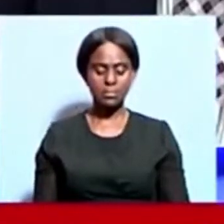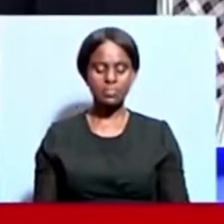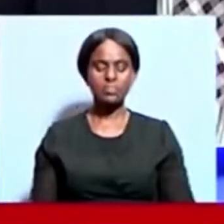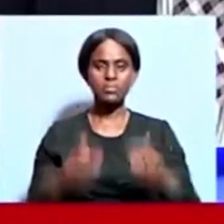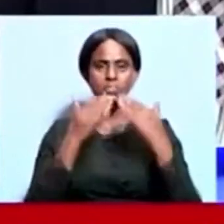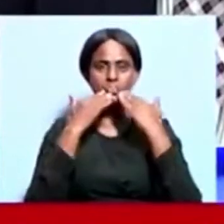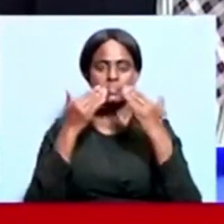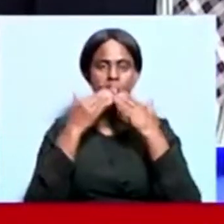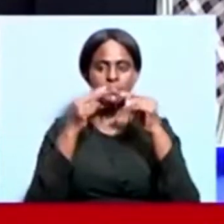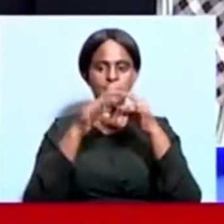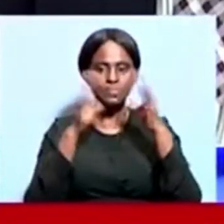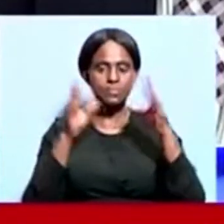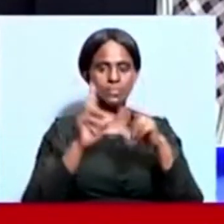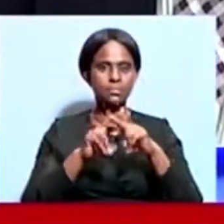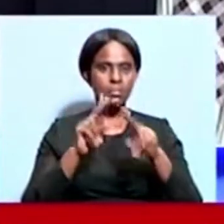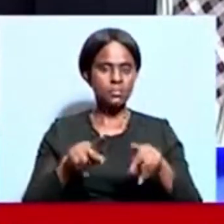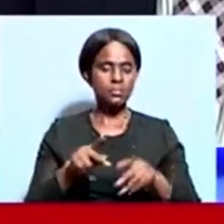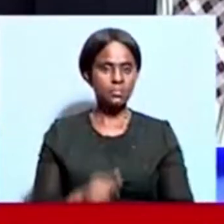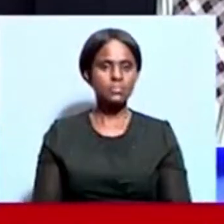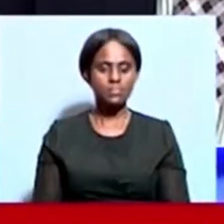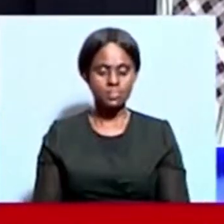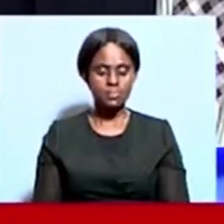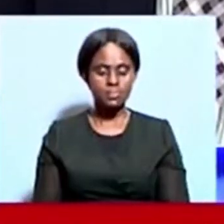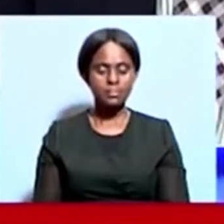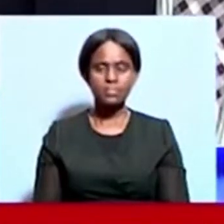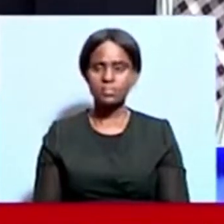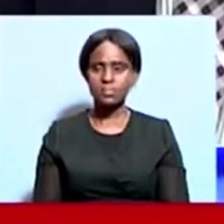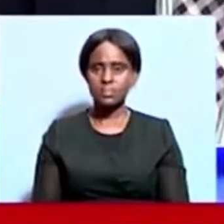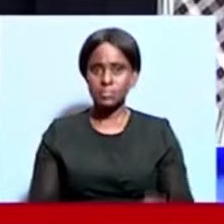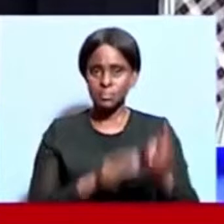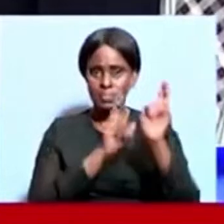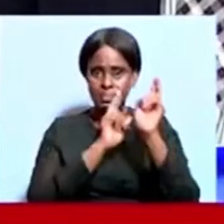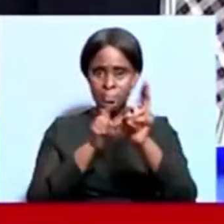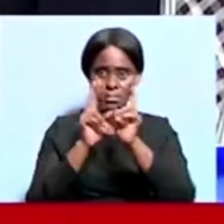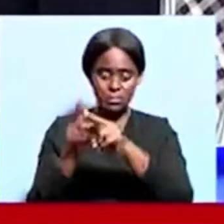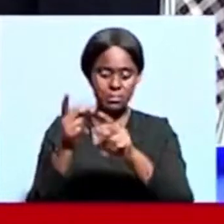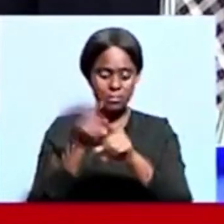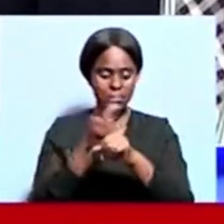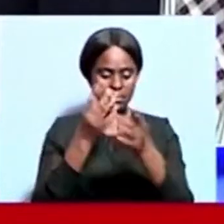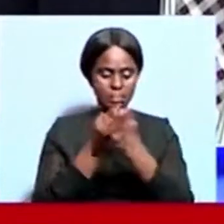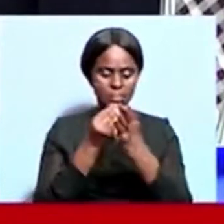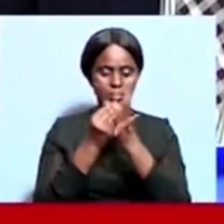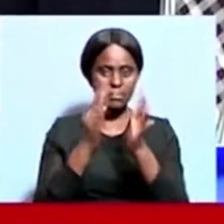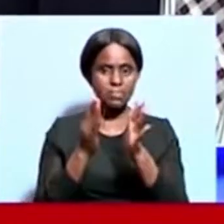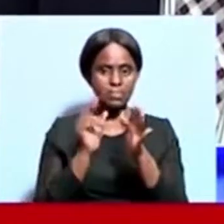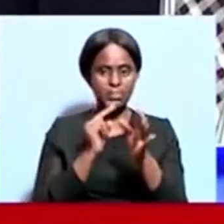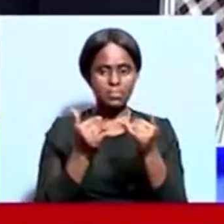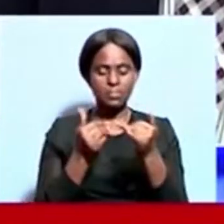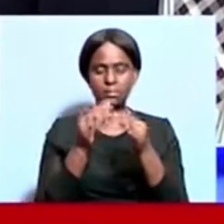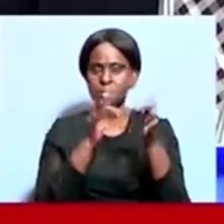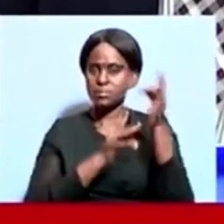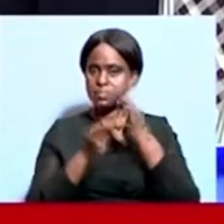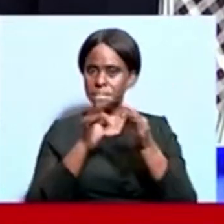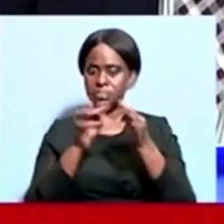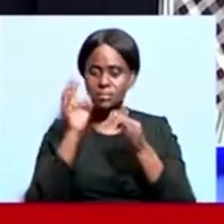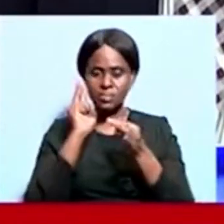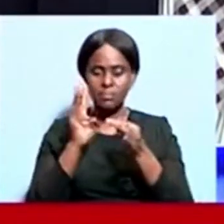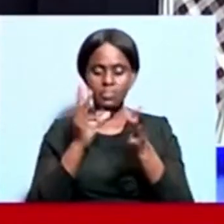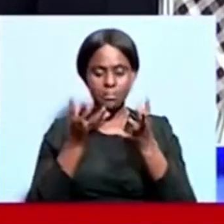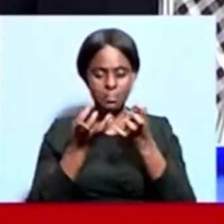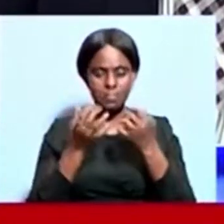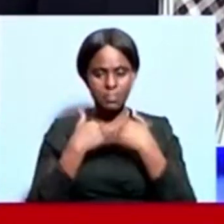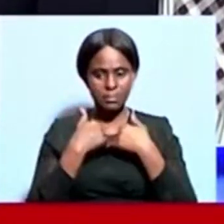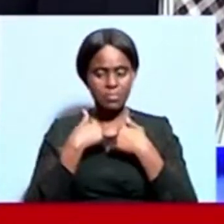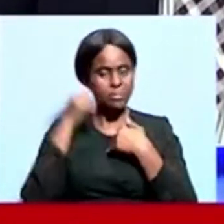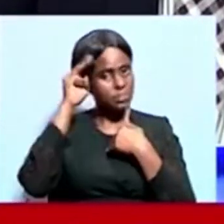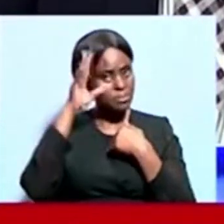Thank you very much, Chair. Yes. The response from the Treasurer notwithstanding, would like to state that we would want to get